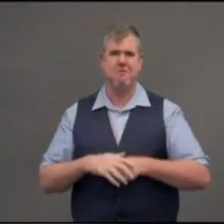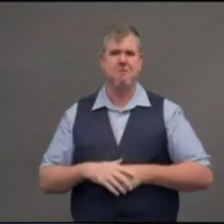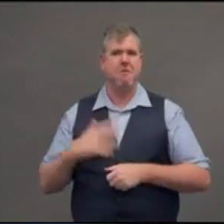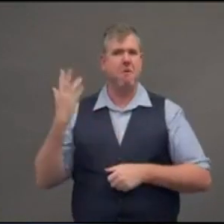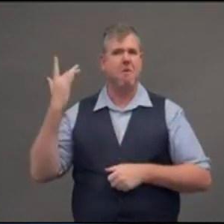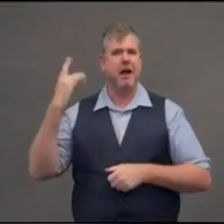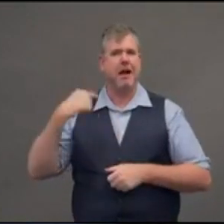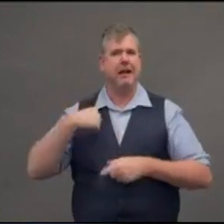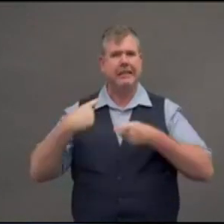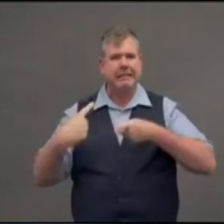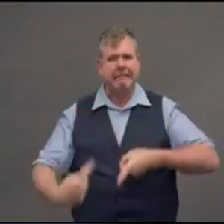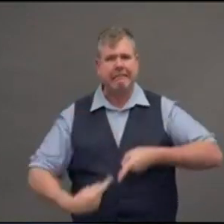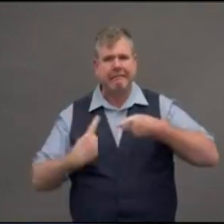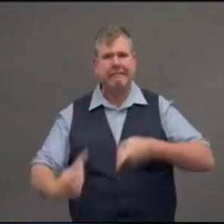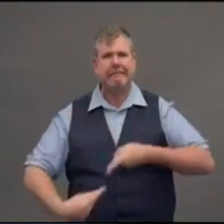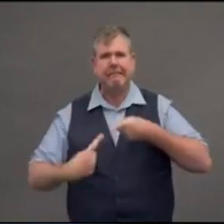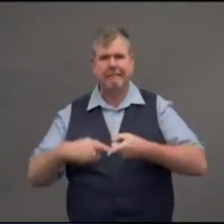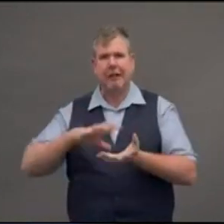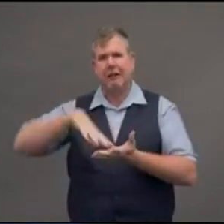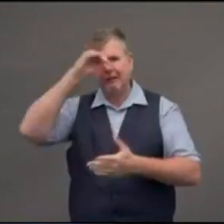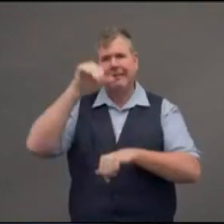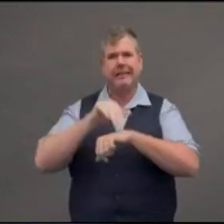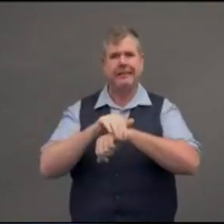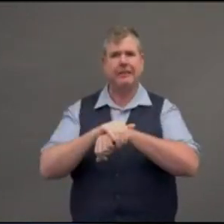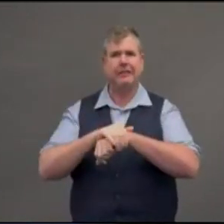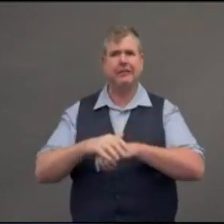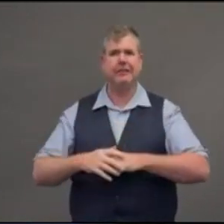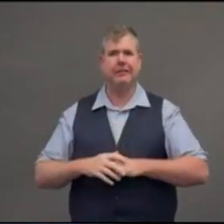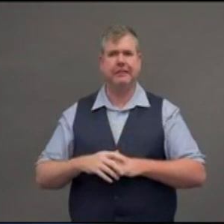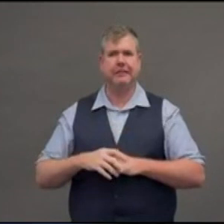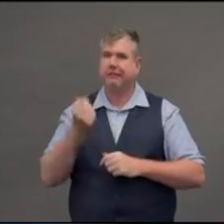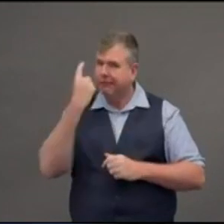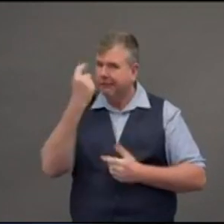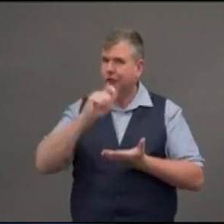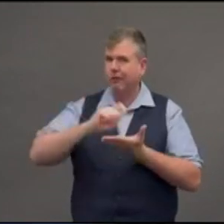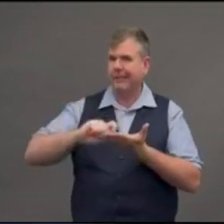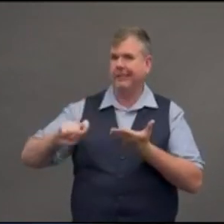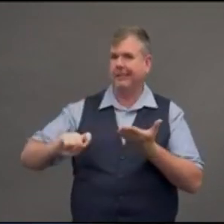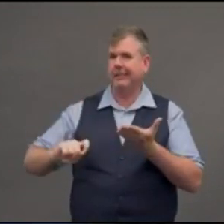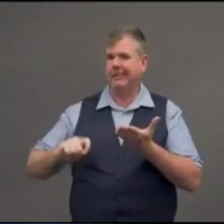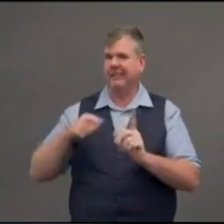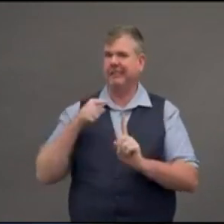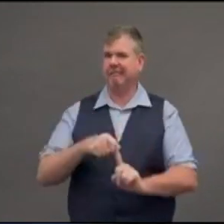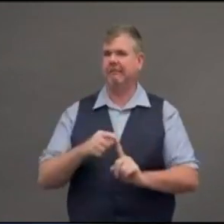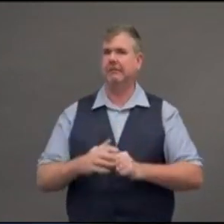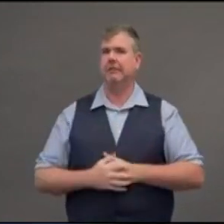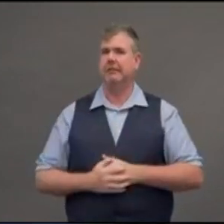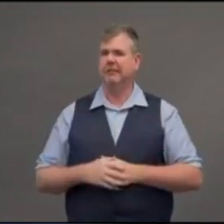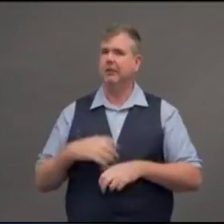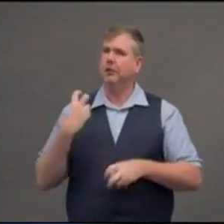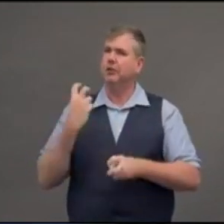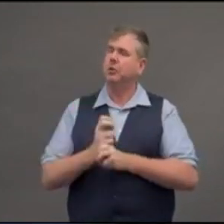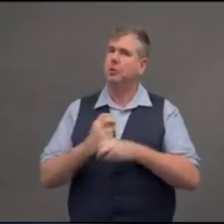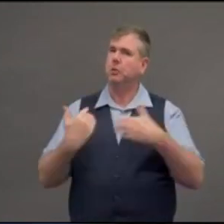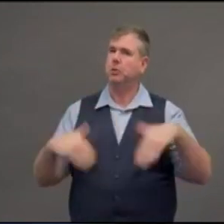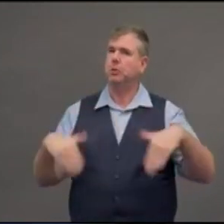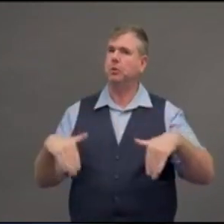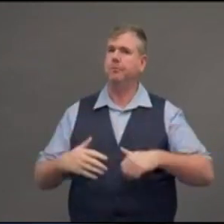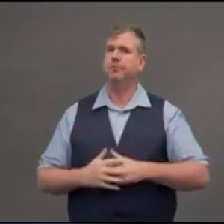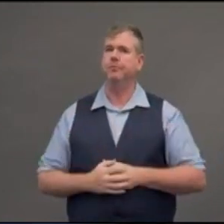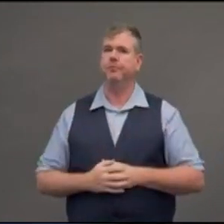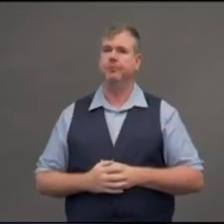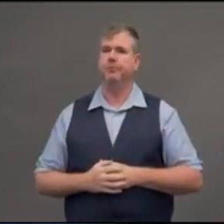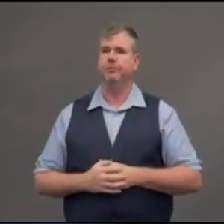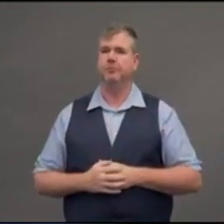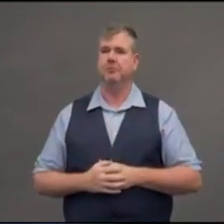like learning English, like writing. And so it was very difficult, but with other classes it's been a